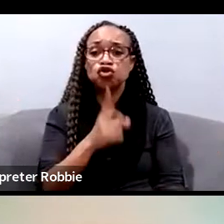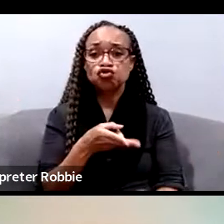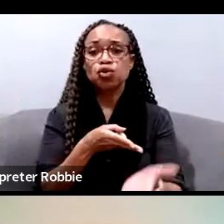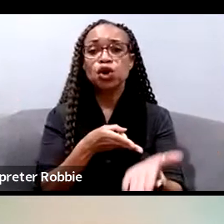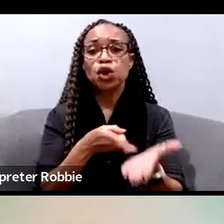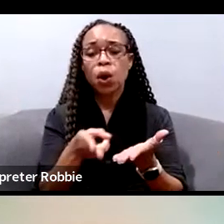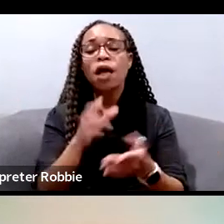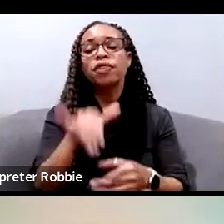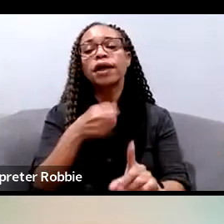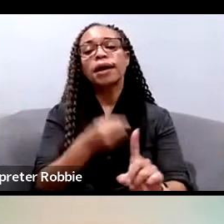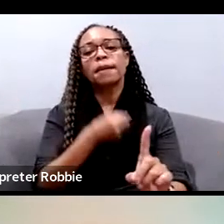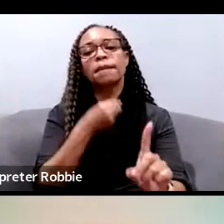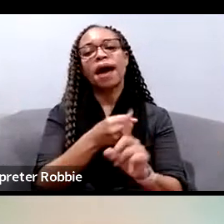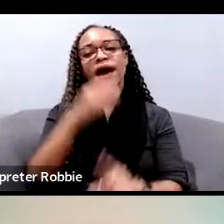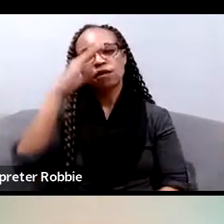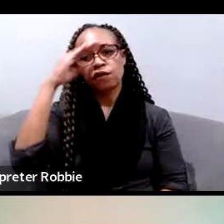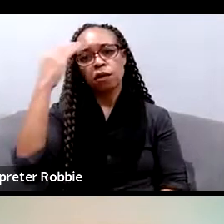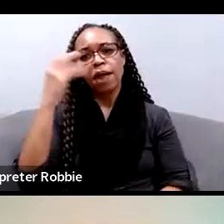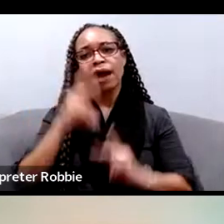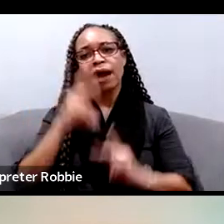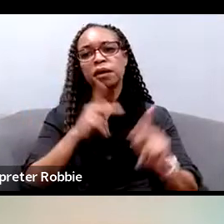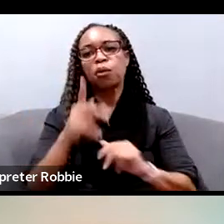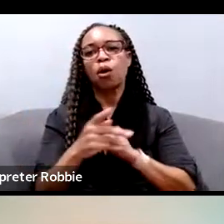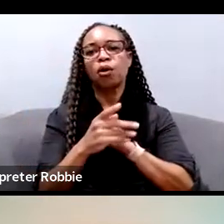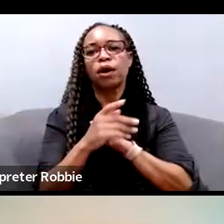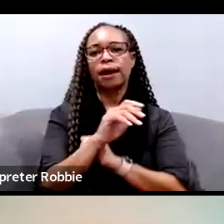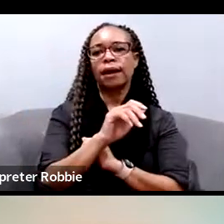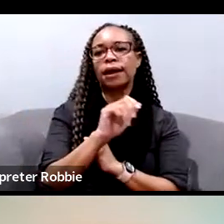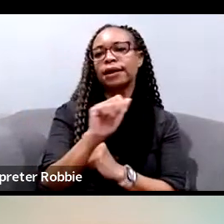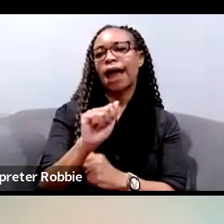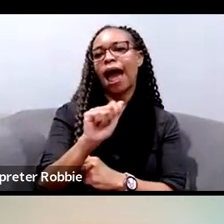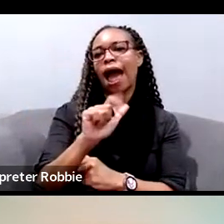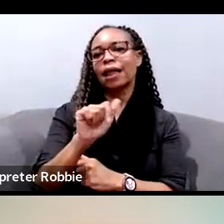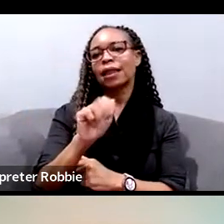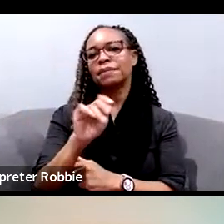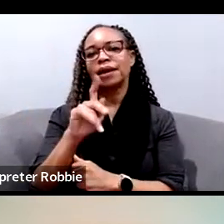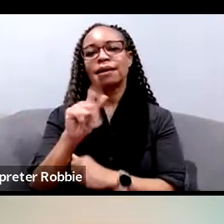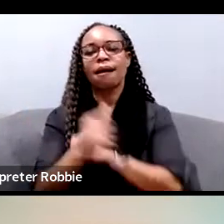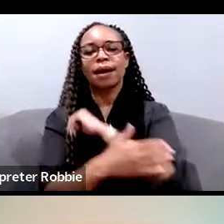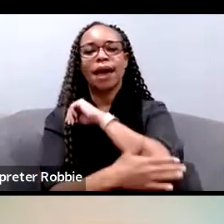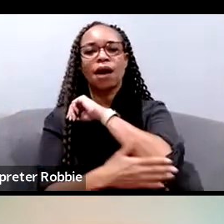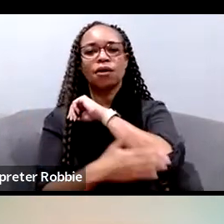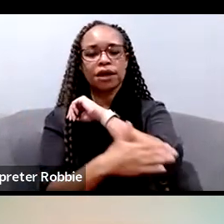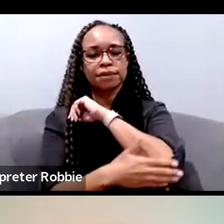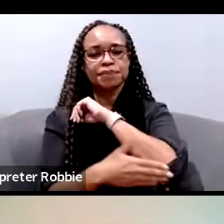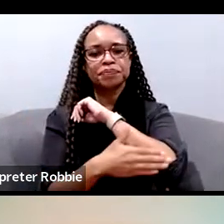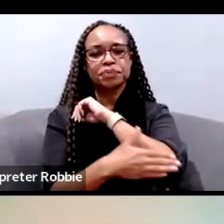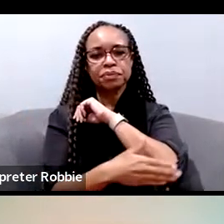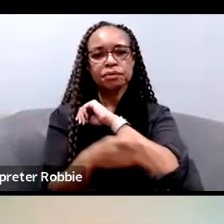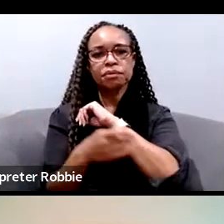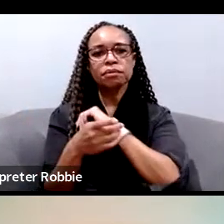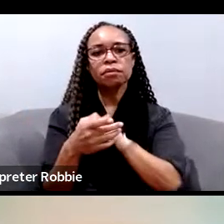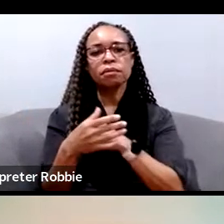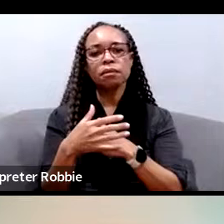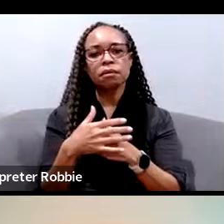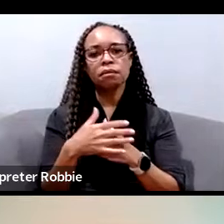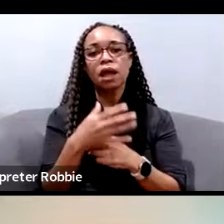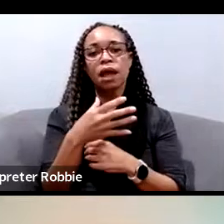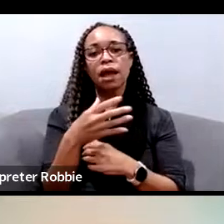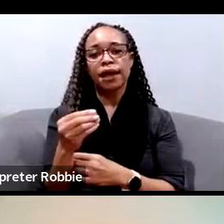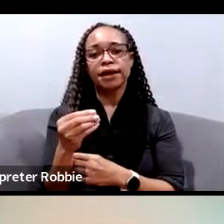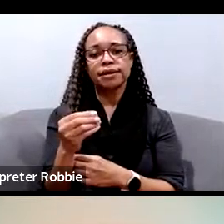the impacts for Black residents in Alameda County were especially severe,